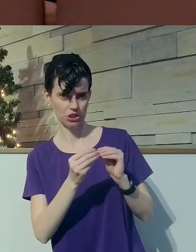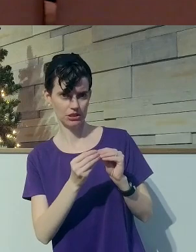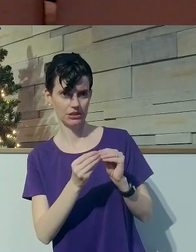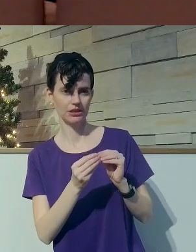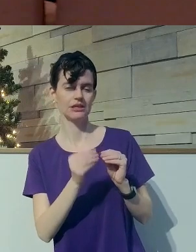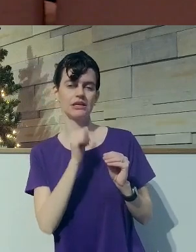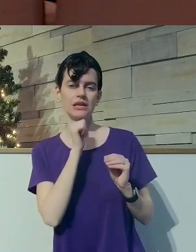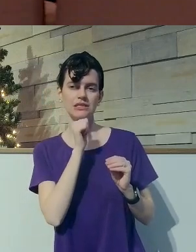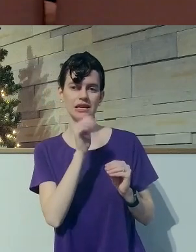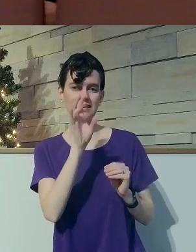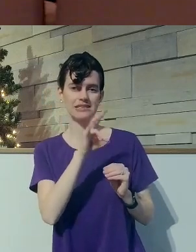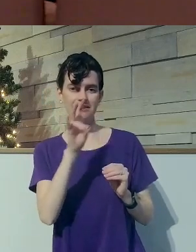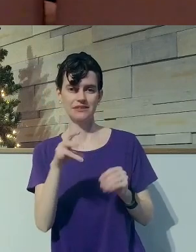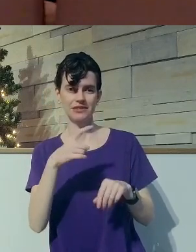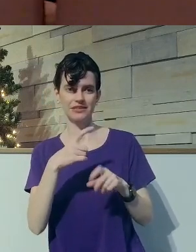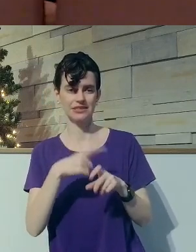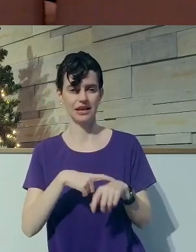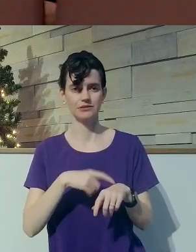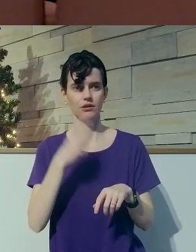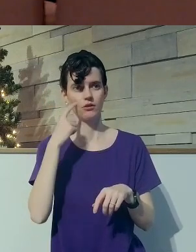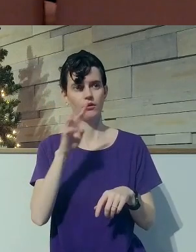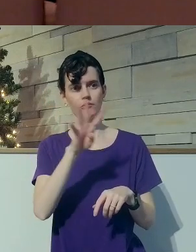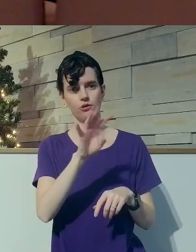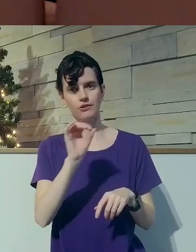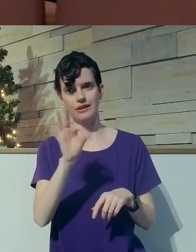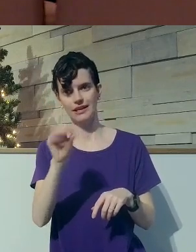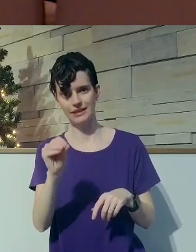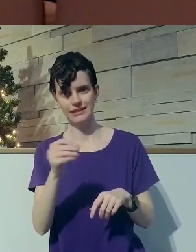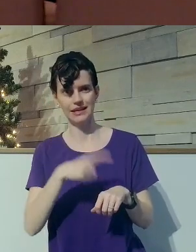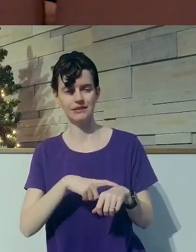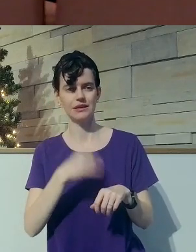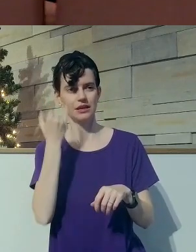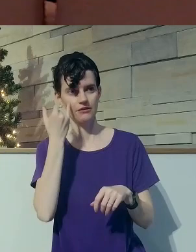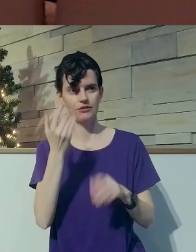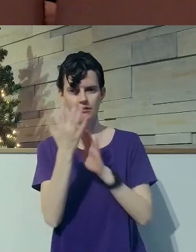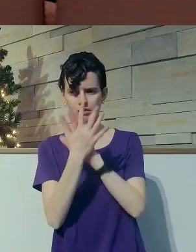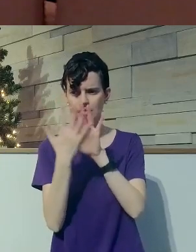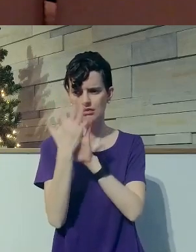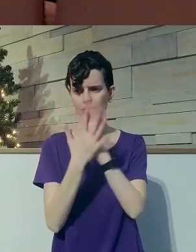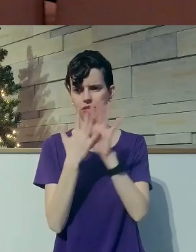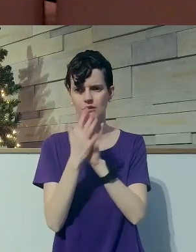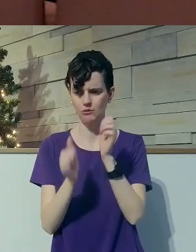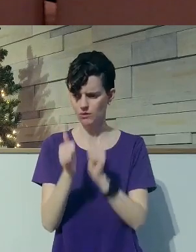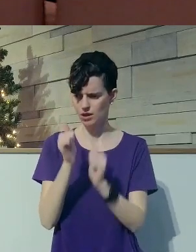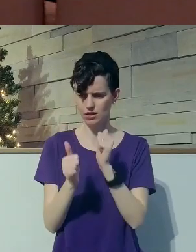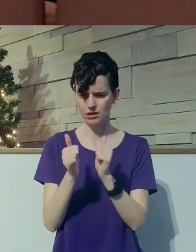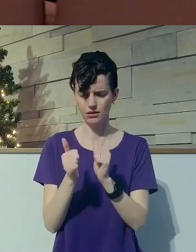it's not 77 times or 490 times. If you get mixed up with, well, which is